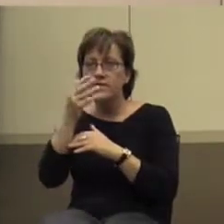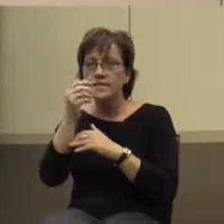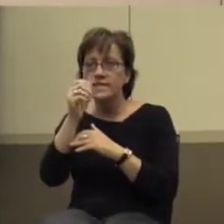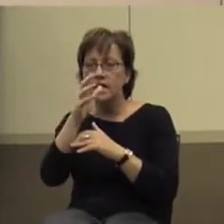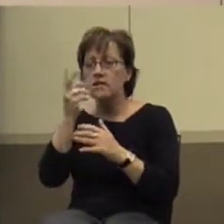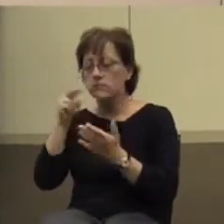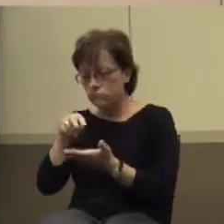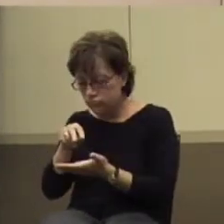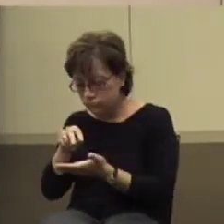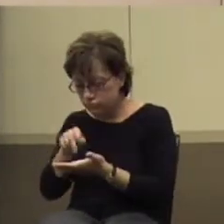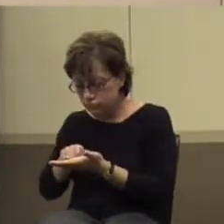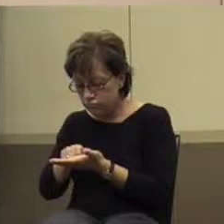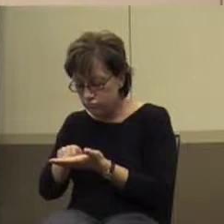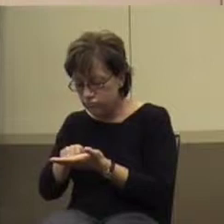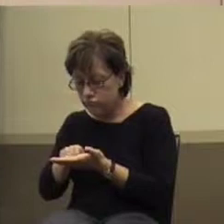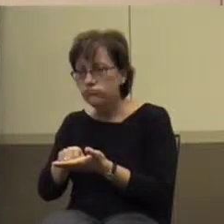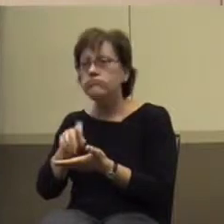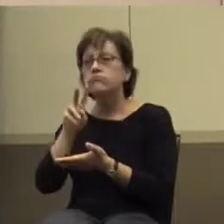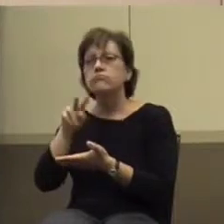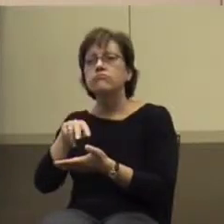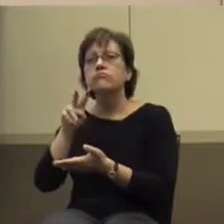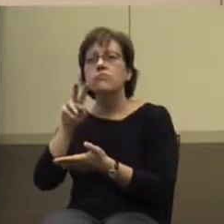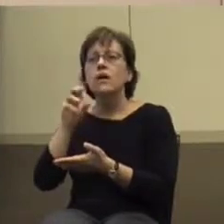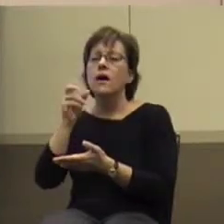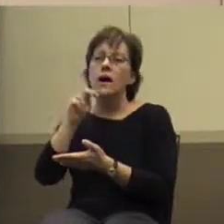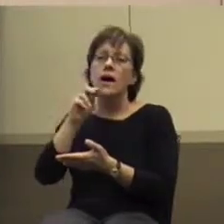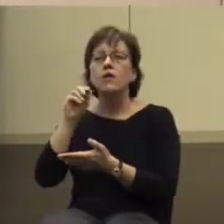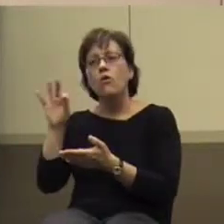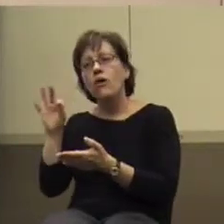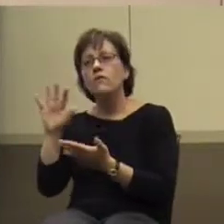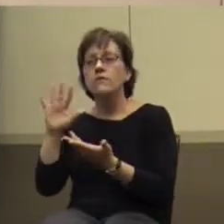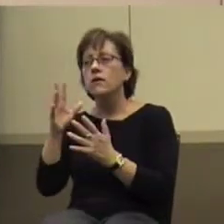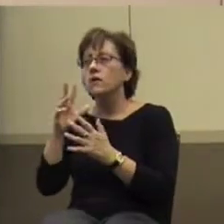So observe, record intervals, and then you can get